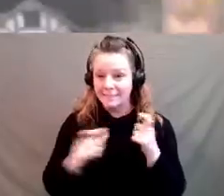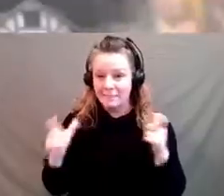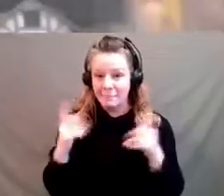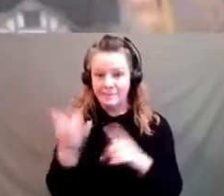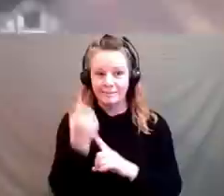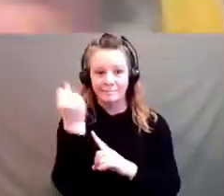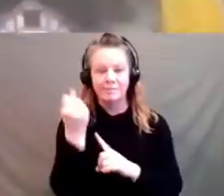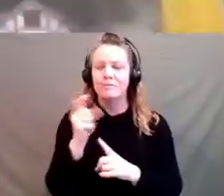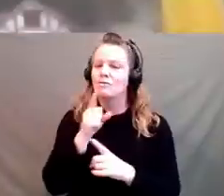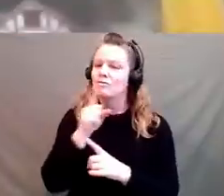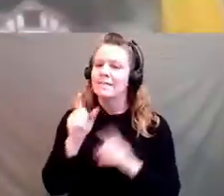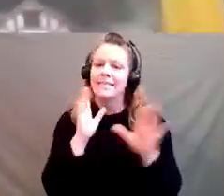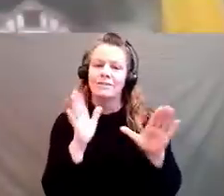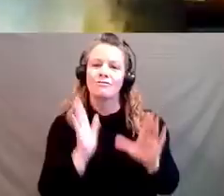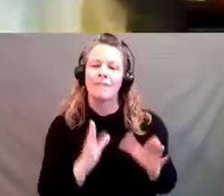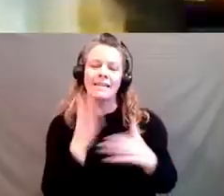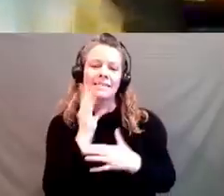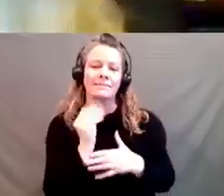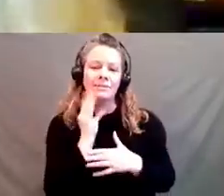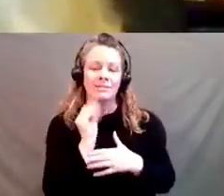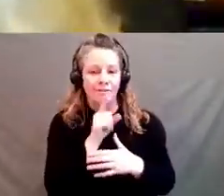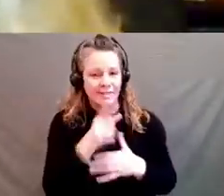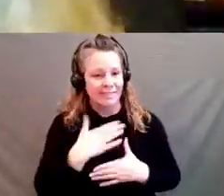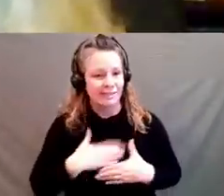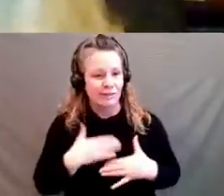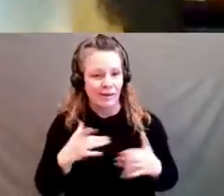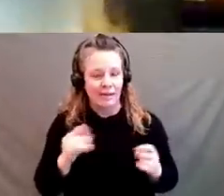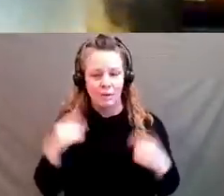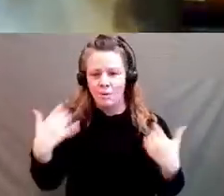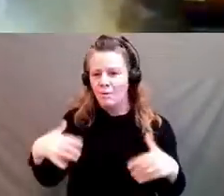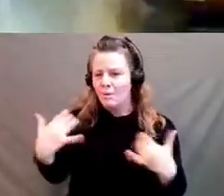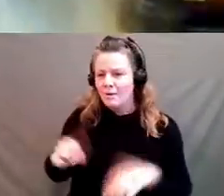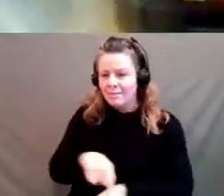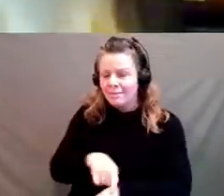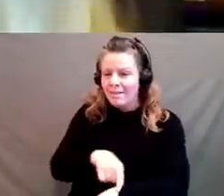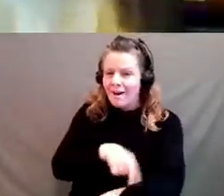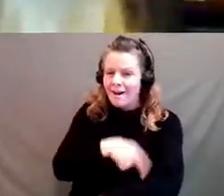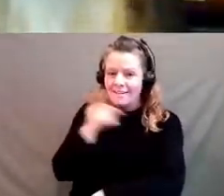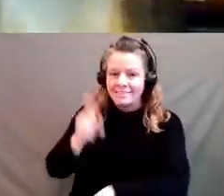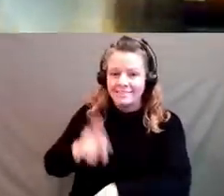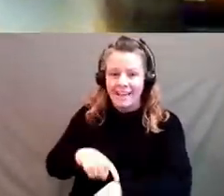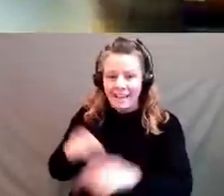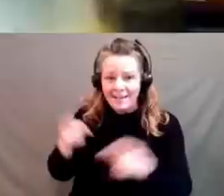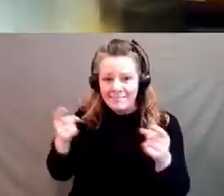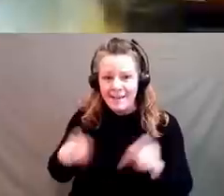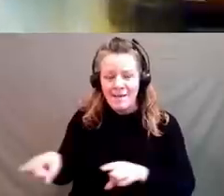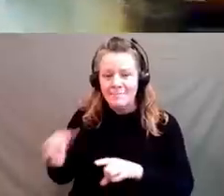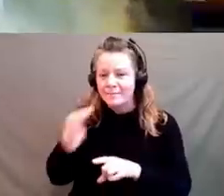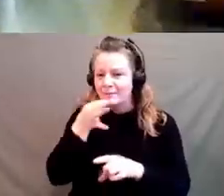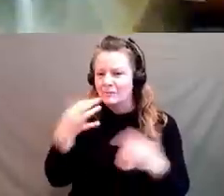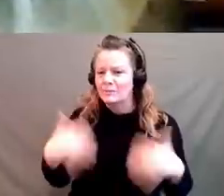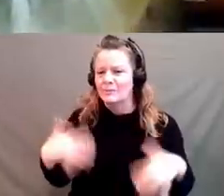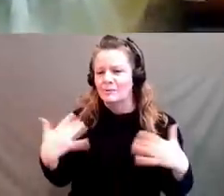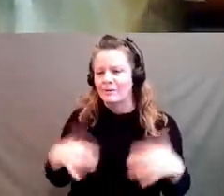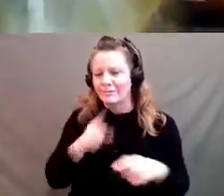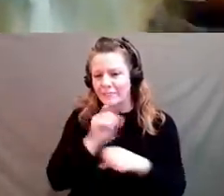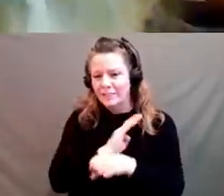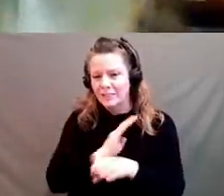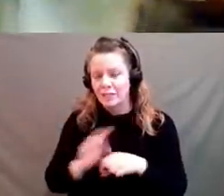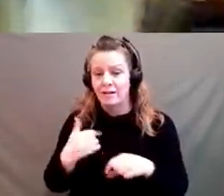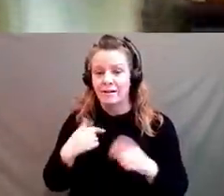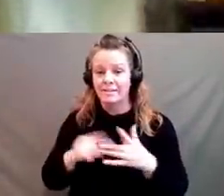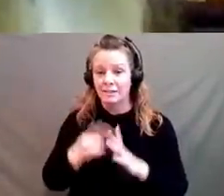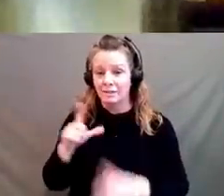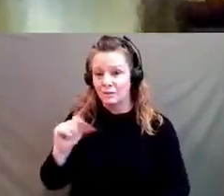really great experience. I really enjoyed it. It's been a long time coming, that's for sure. So I actually started in 2017, had to